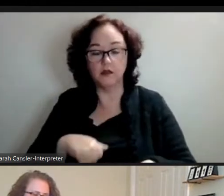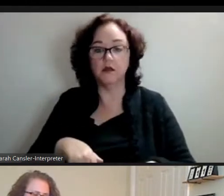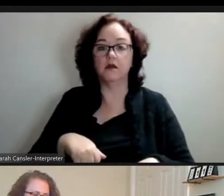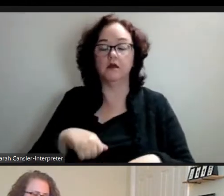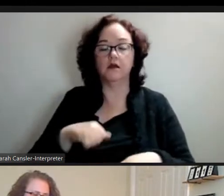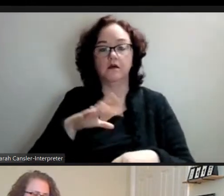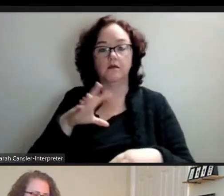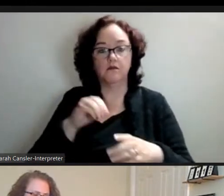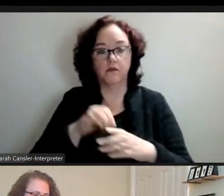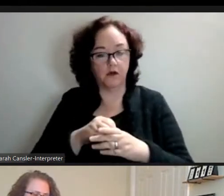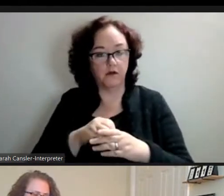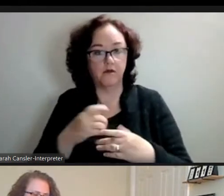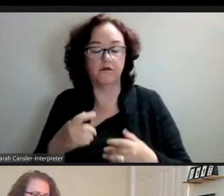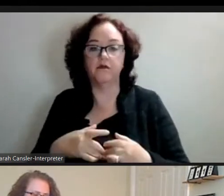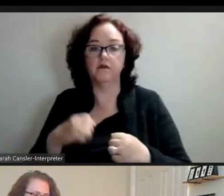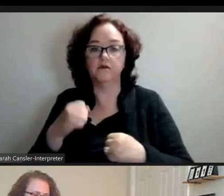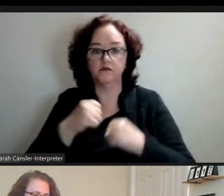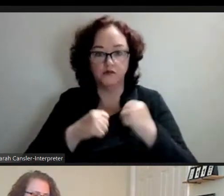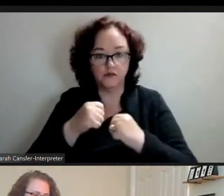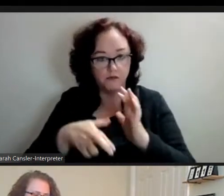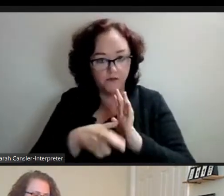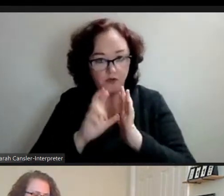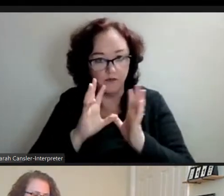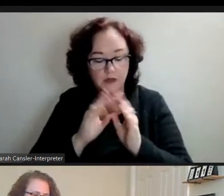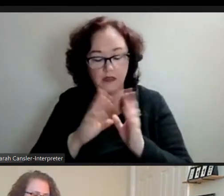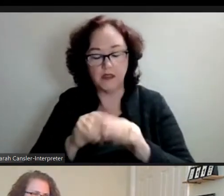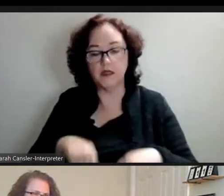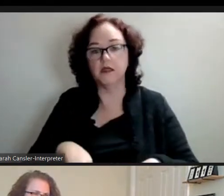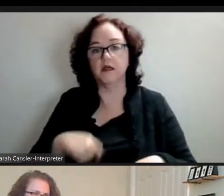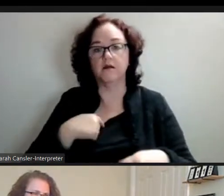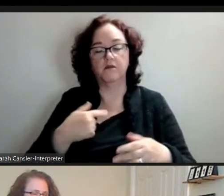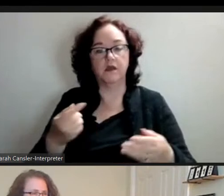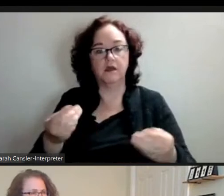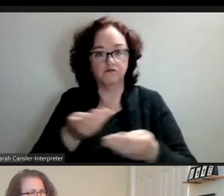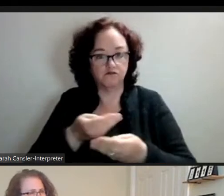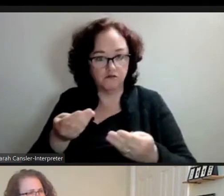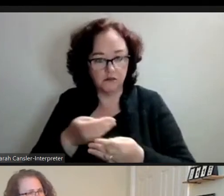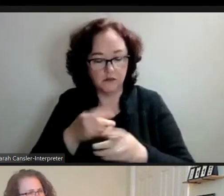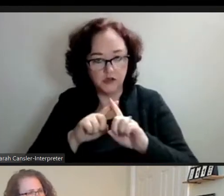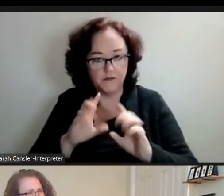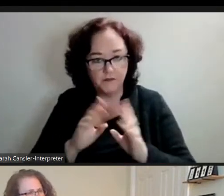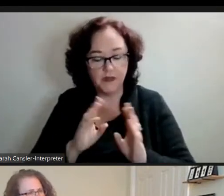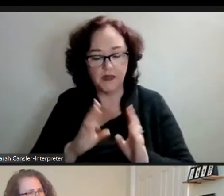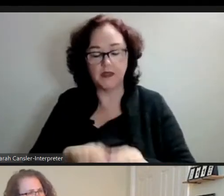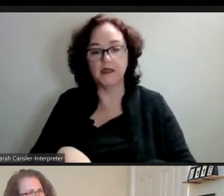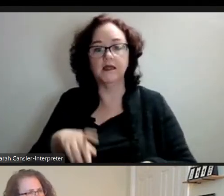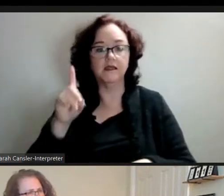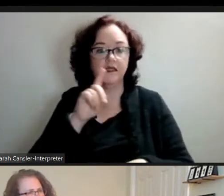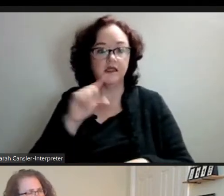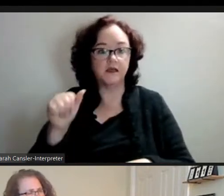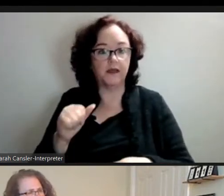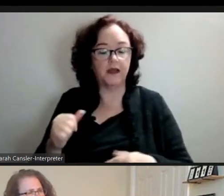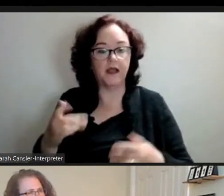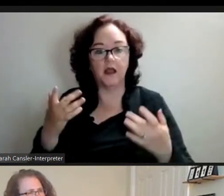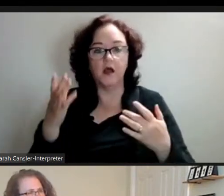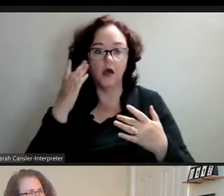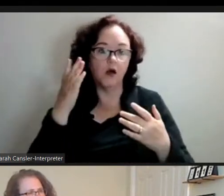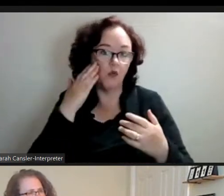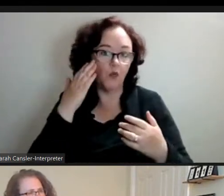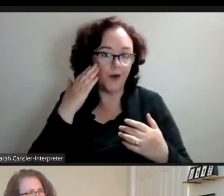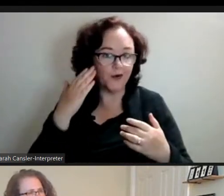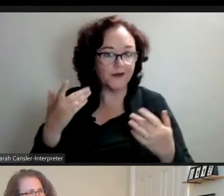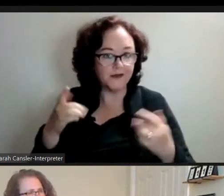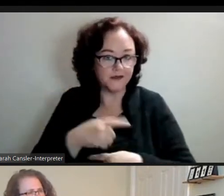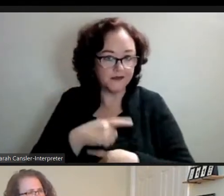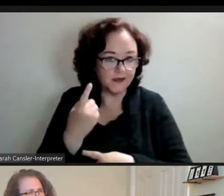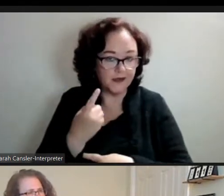review committees, attending community events such as MOPD's Global Accessibility Awareness Day, and have also gone